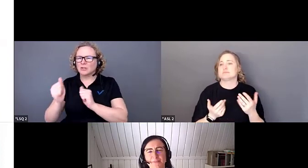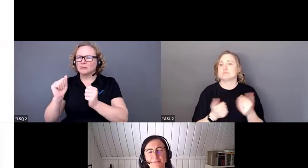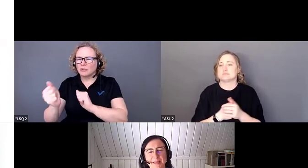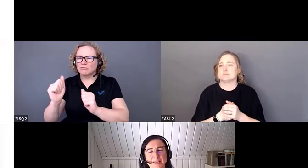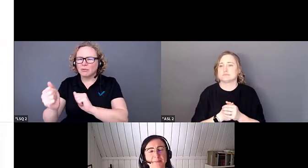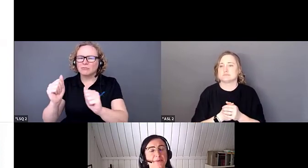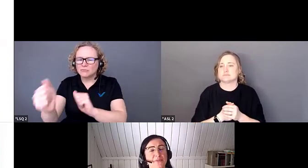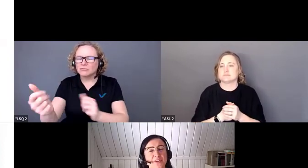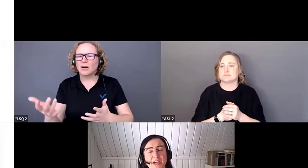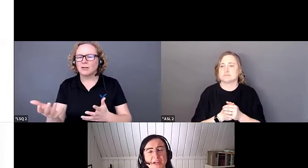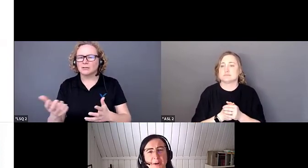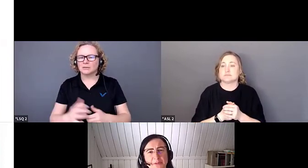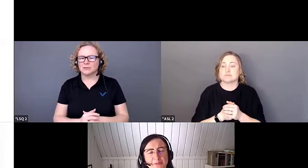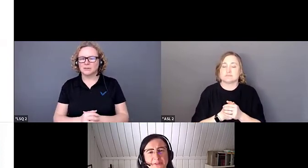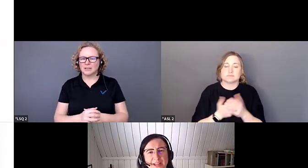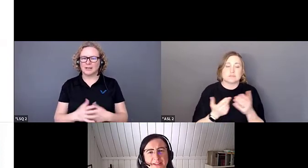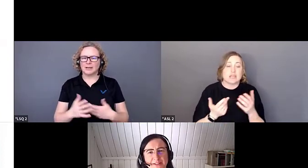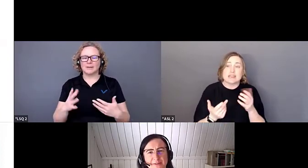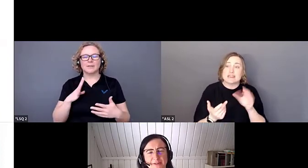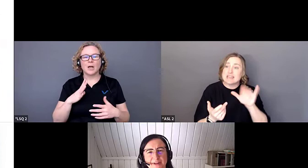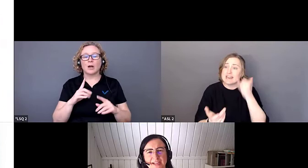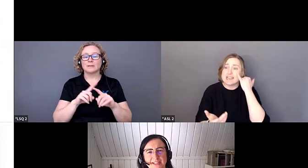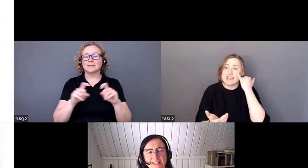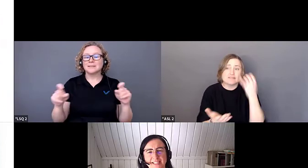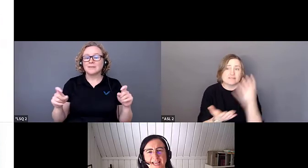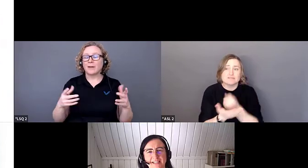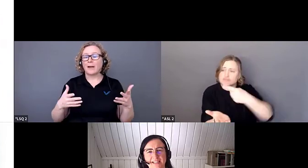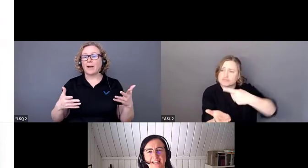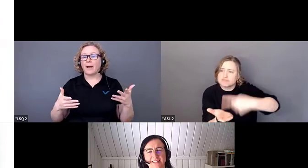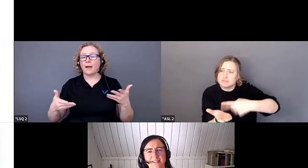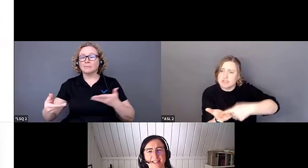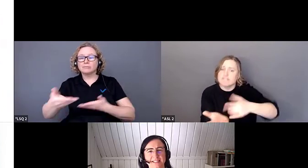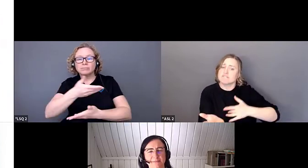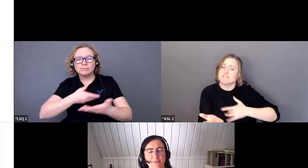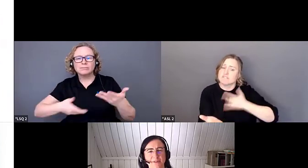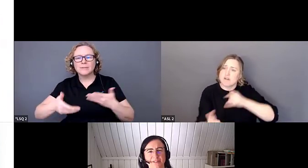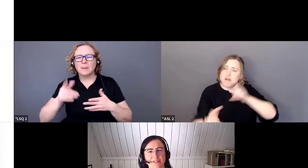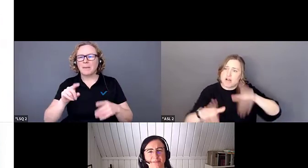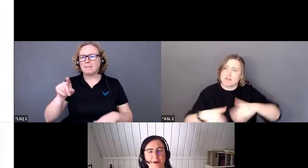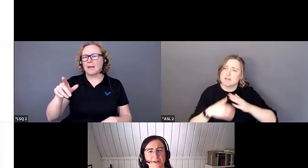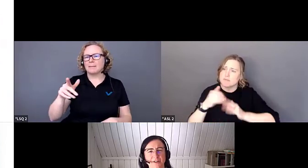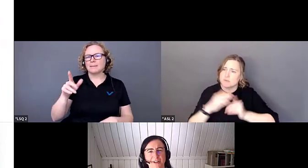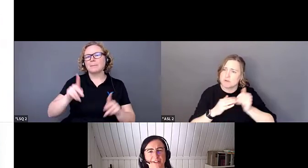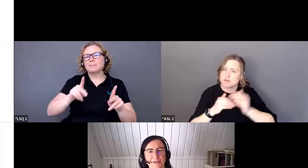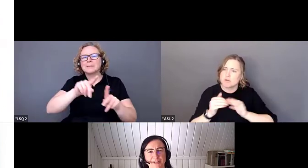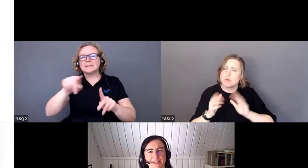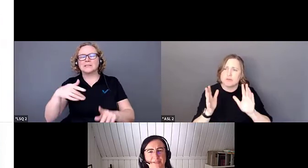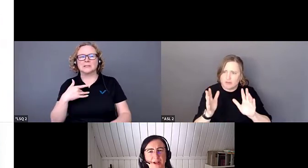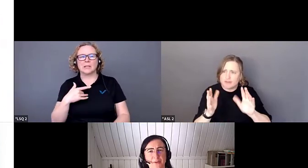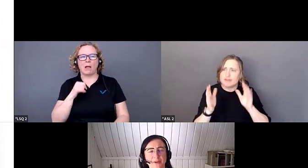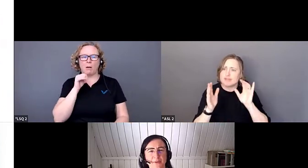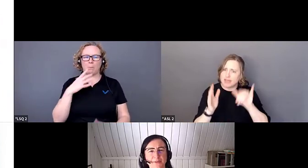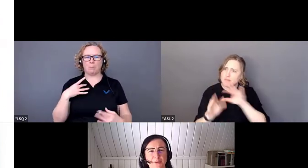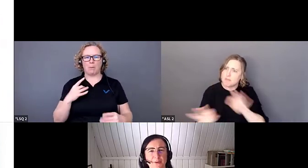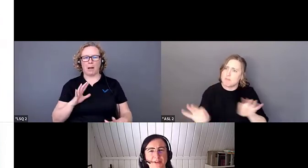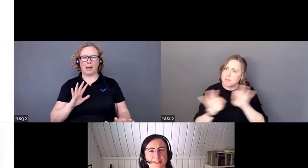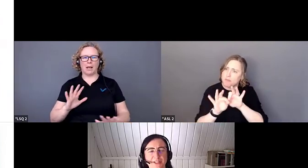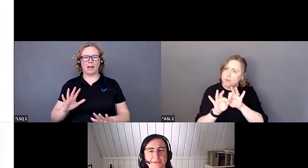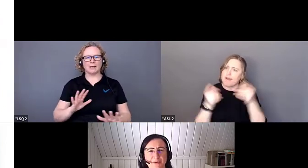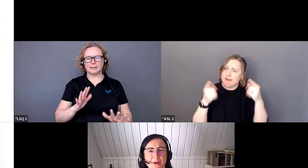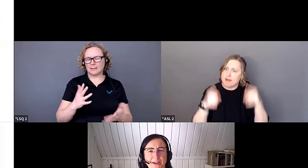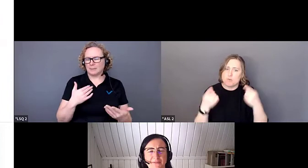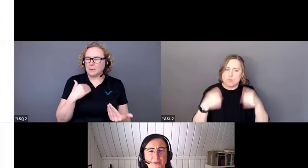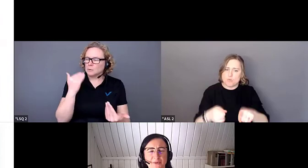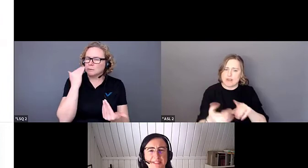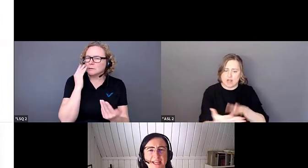maybe making people feel uncomfortable, and we recognize that, and that's an important part of unlearning as well. We also want